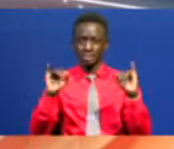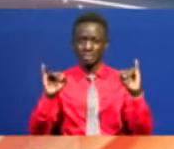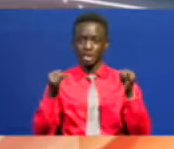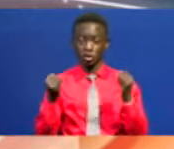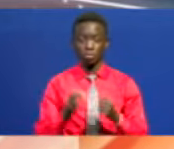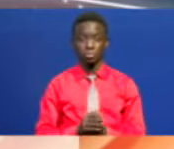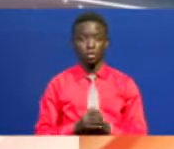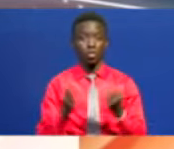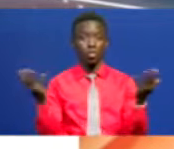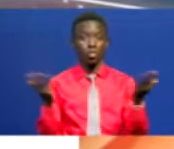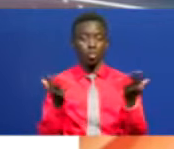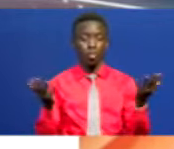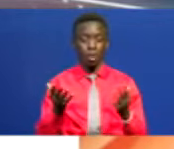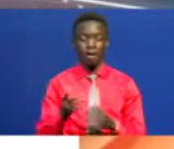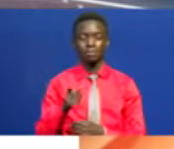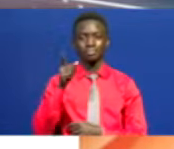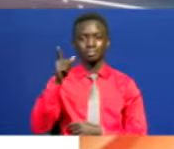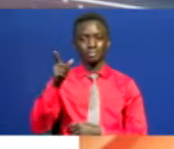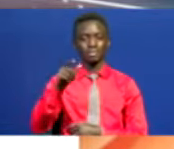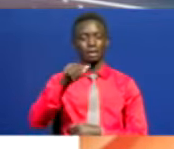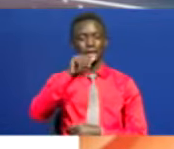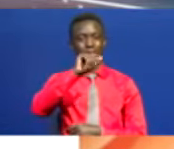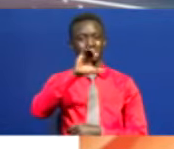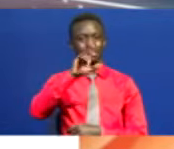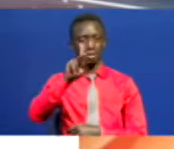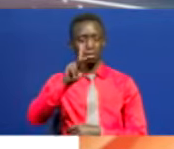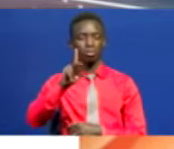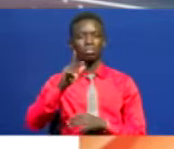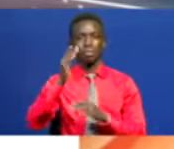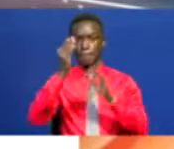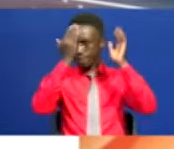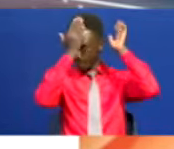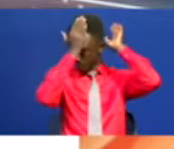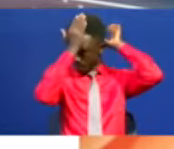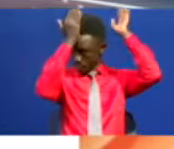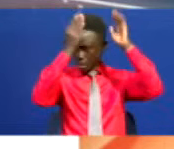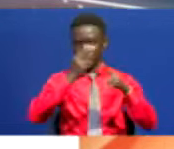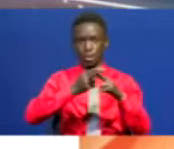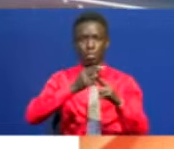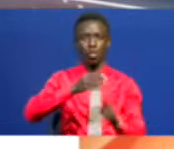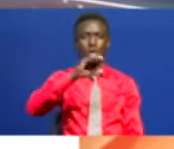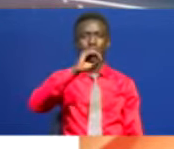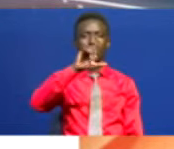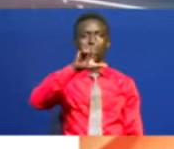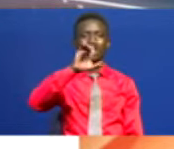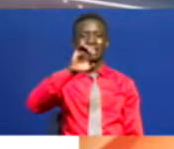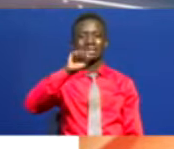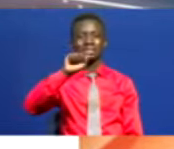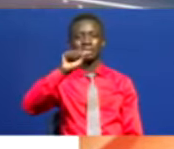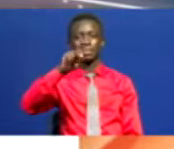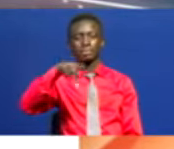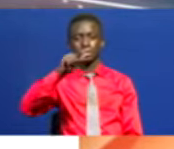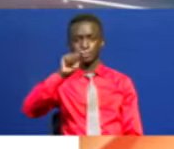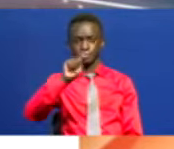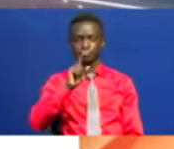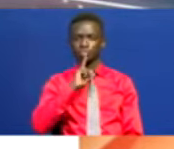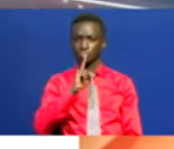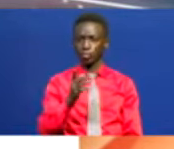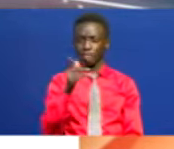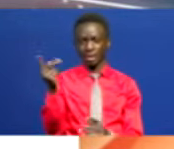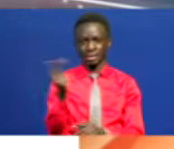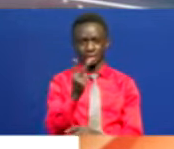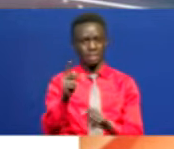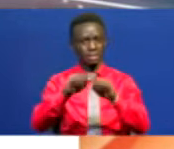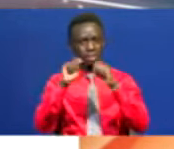The Anglican Archbishop Jackson Ole Sapit has called on the negotiating teams aimed at bringing peace in